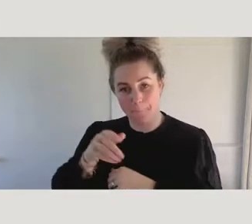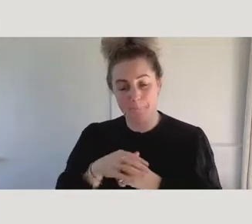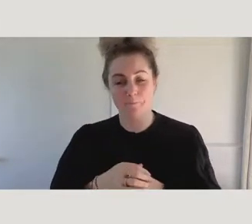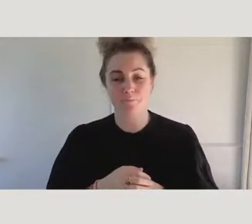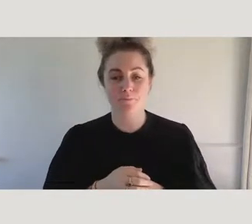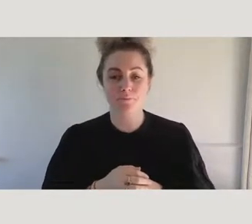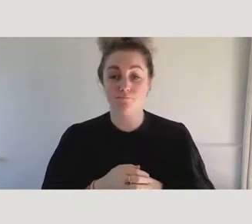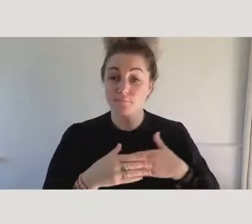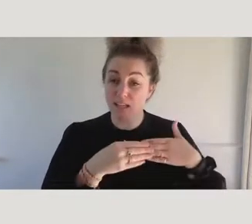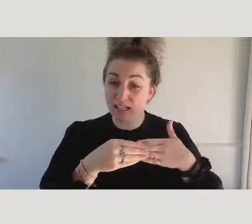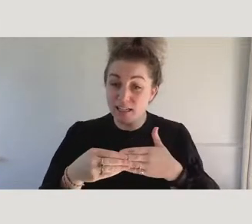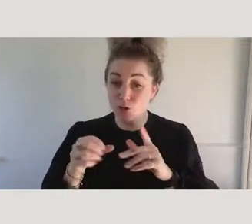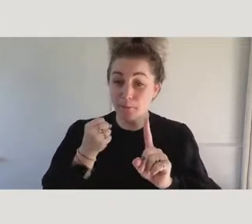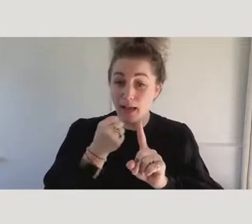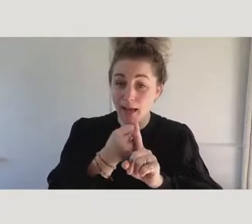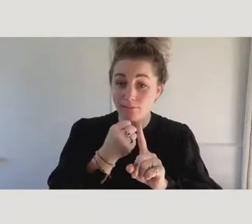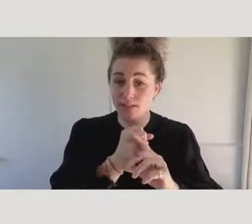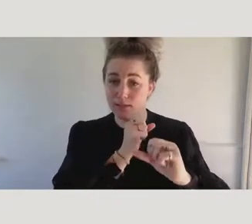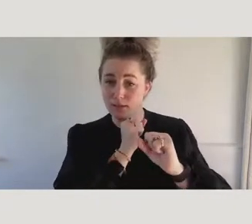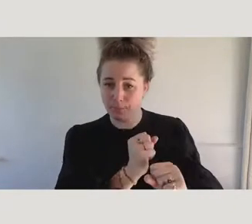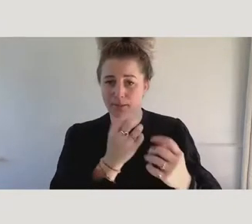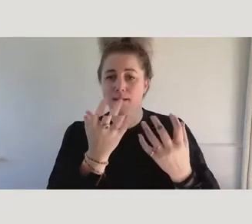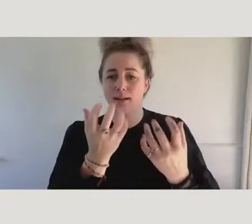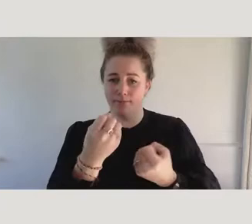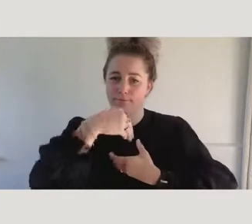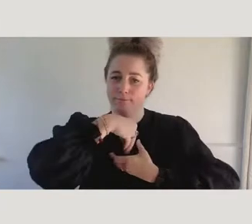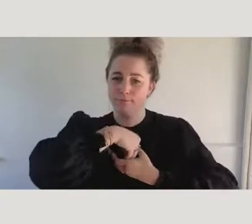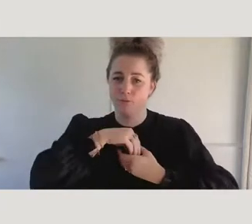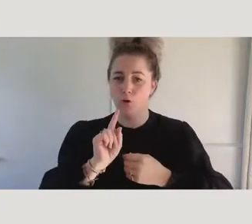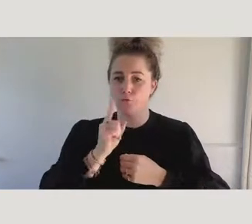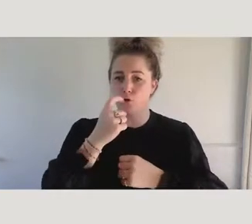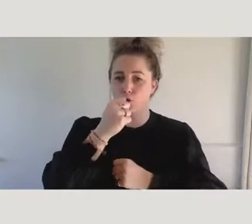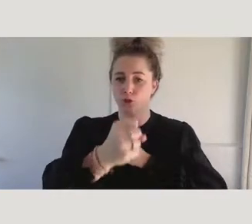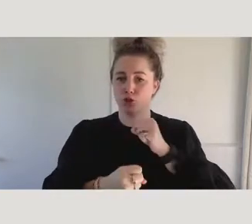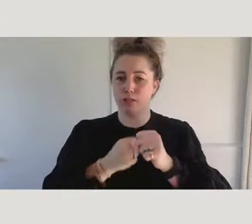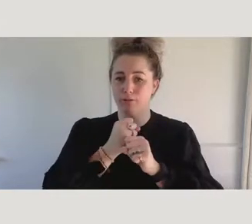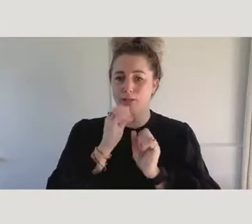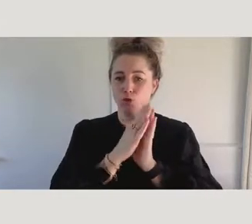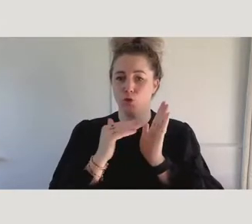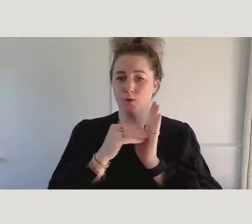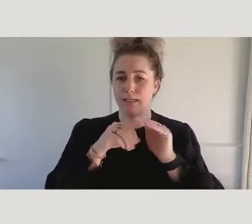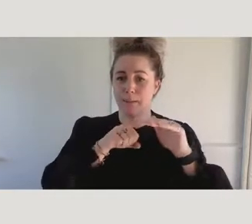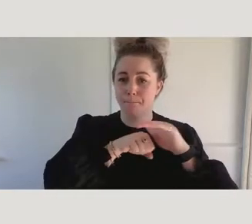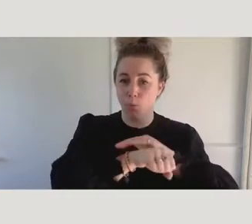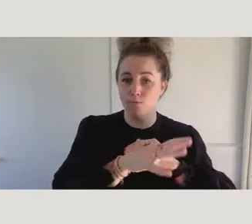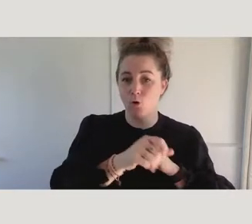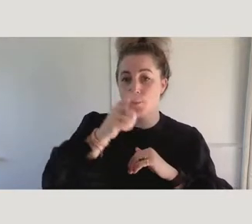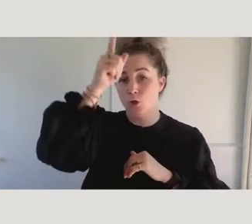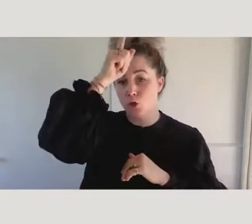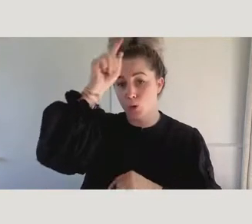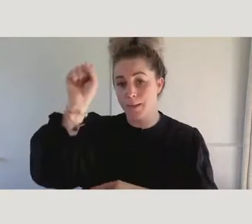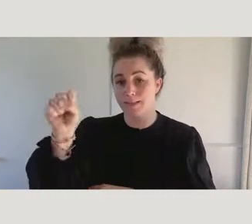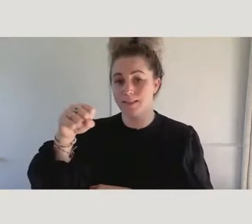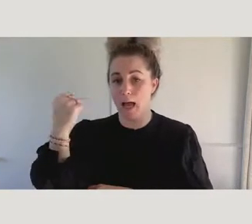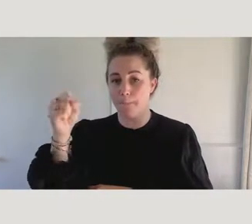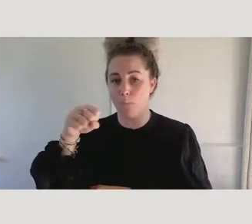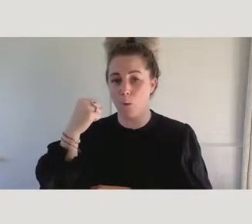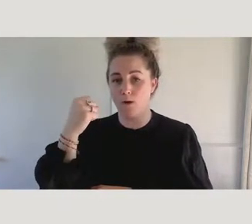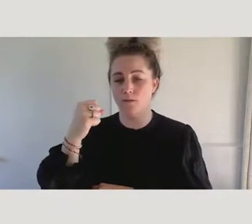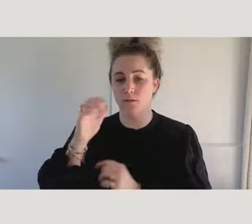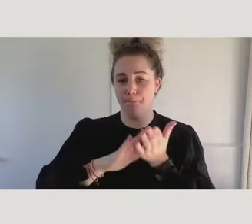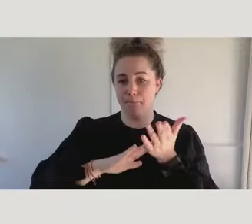advocacy schools and commitment as a first generation New Zealand born of German Samoan parentage